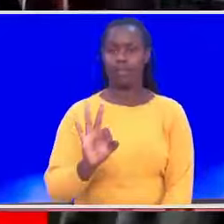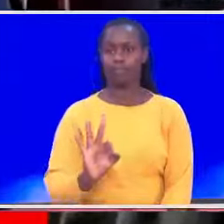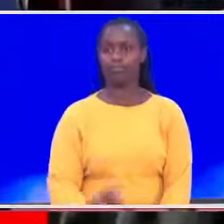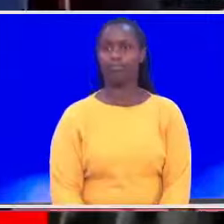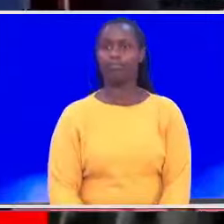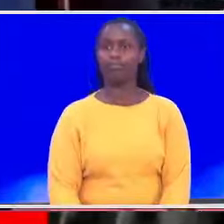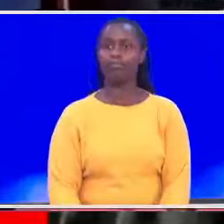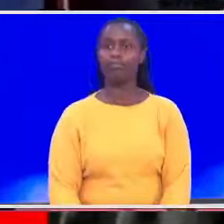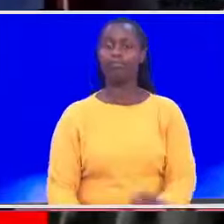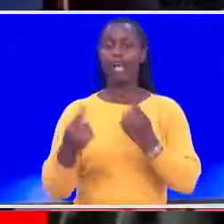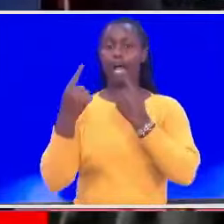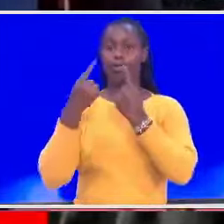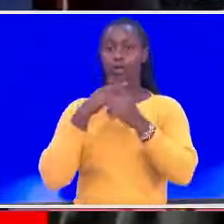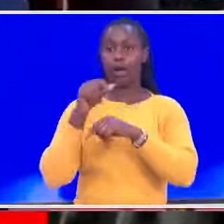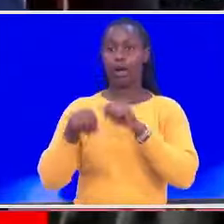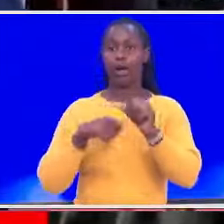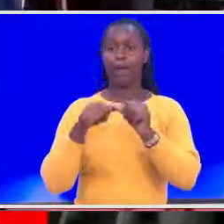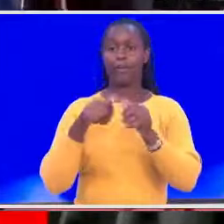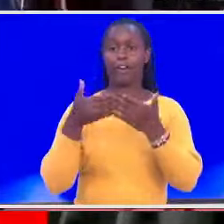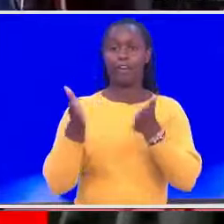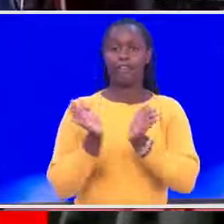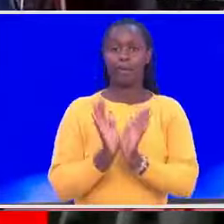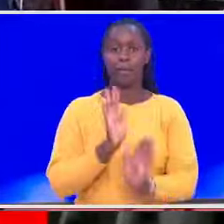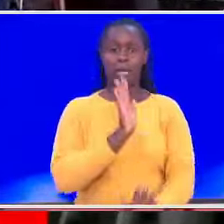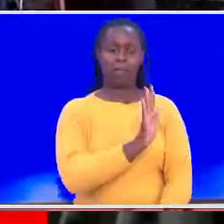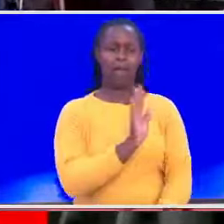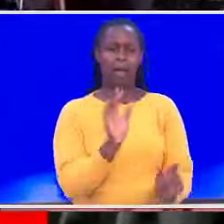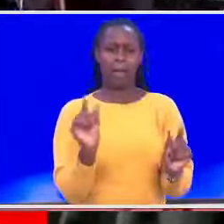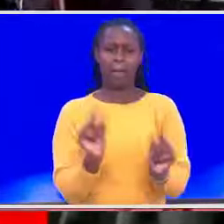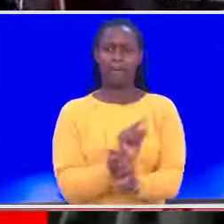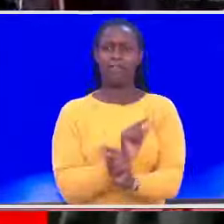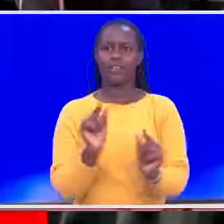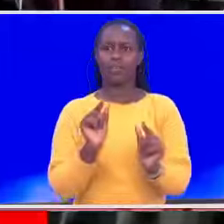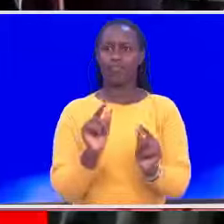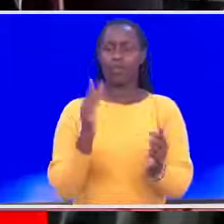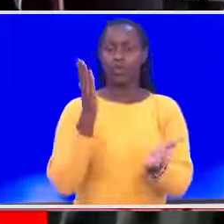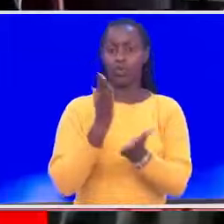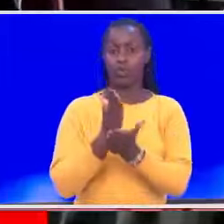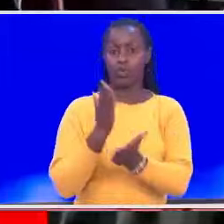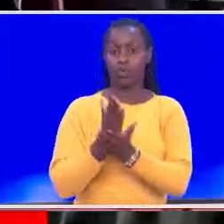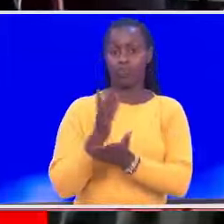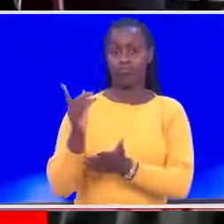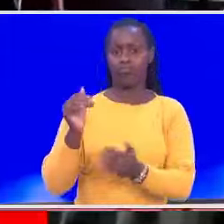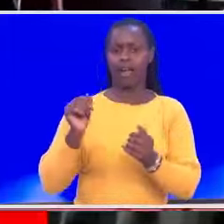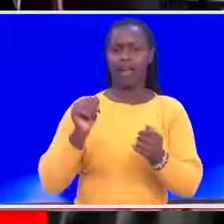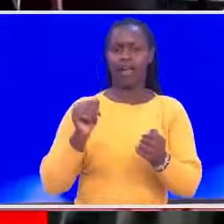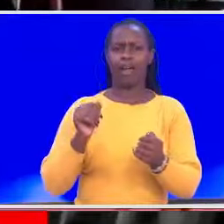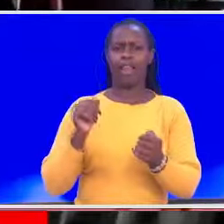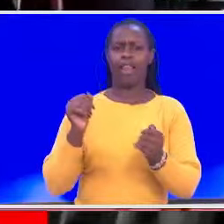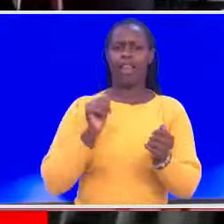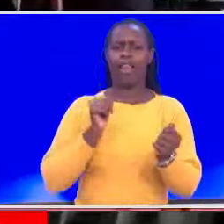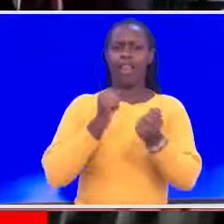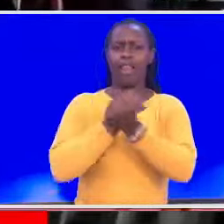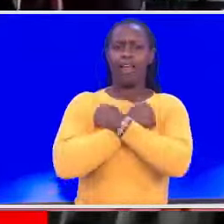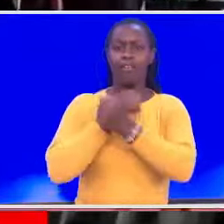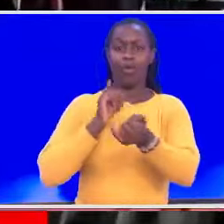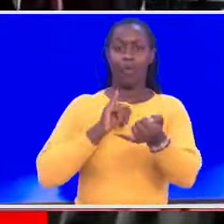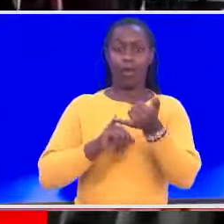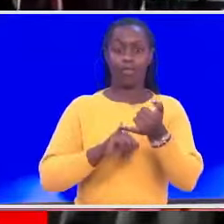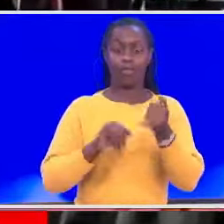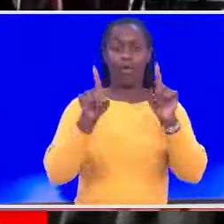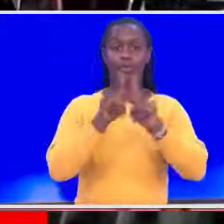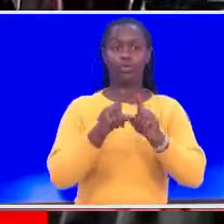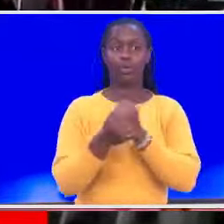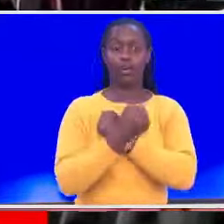2 and 3. I'll talk about his family briefly. He really loved his wife. And he loved us also as a